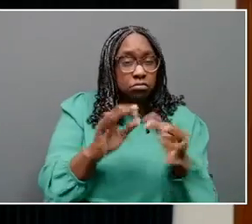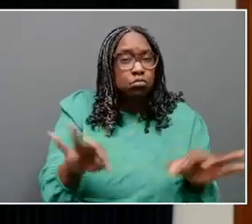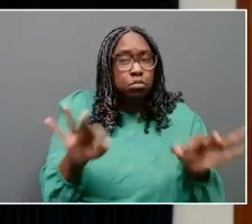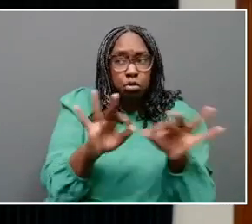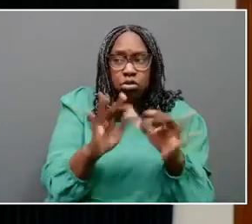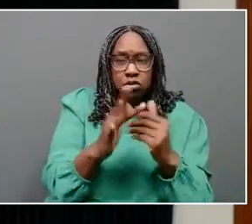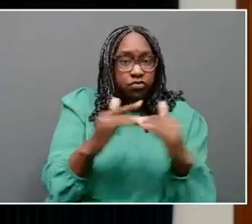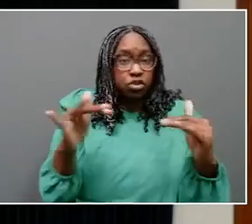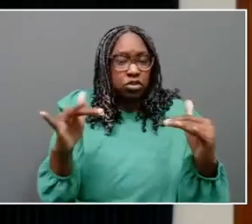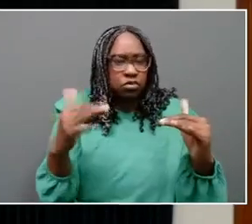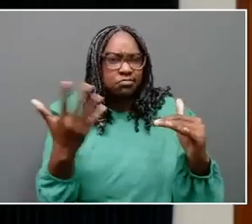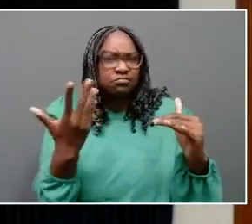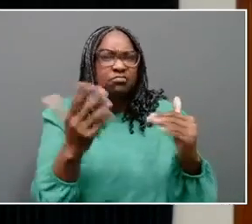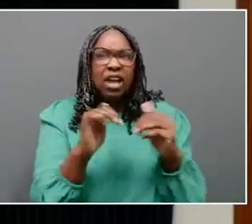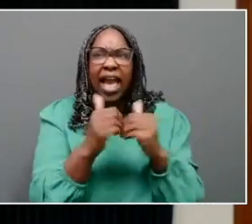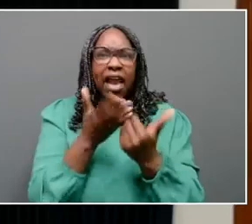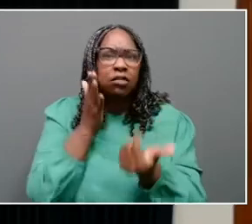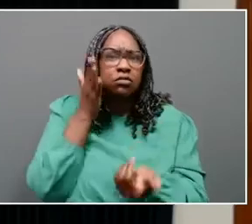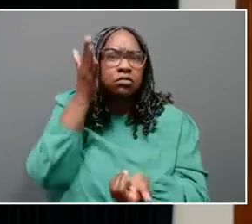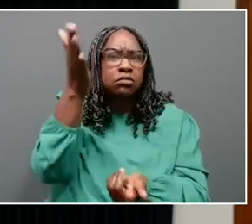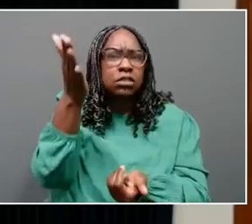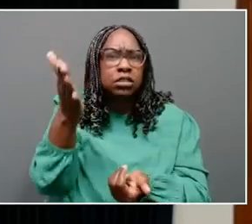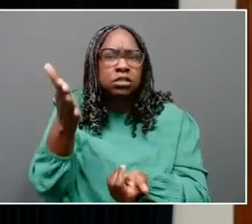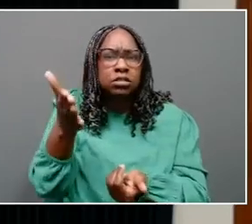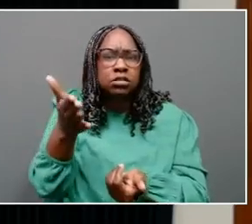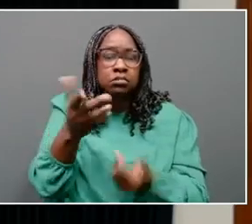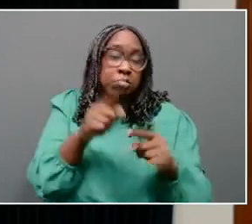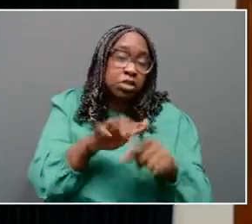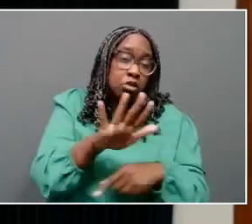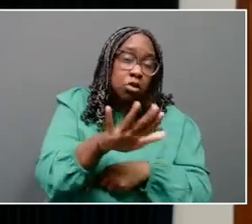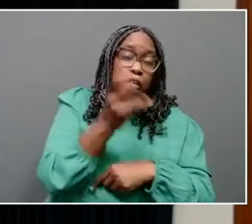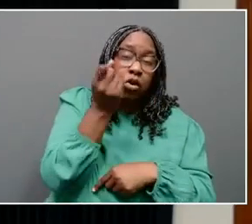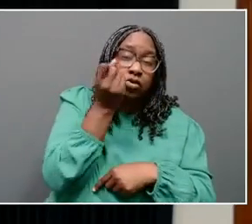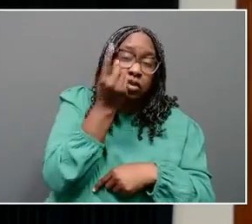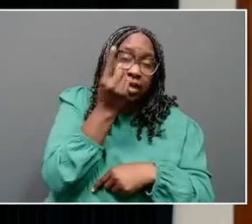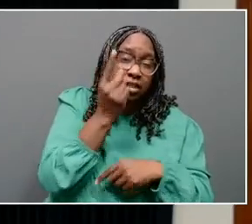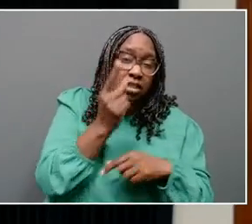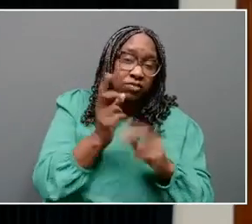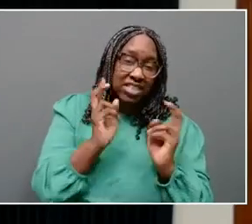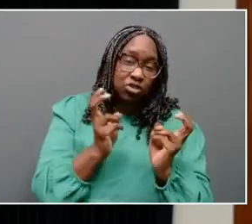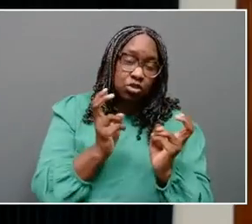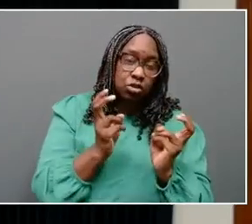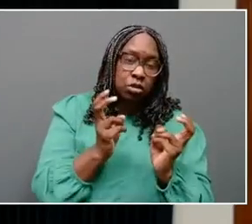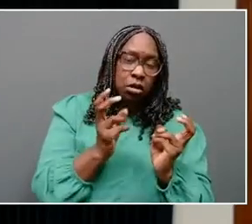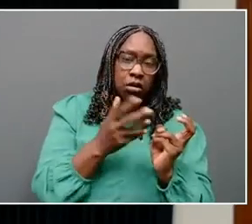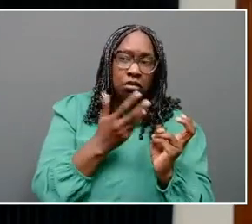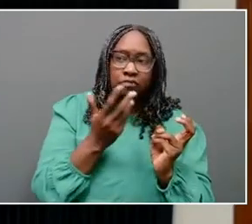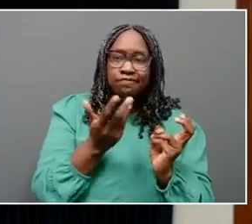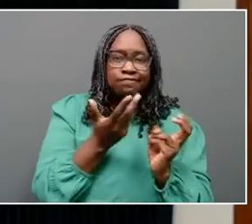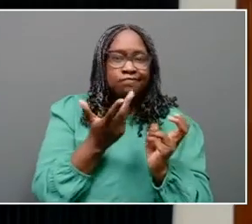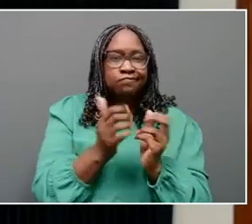way forward based on your understanding of the issue and how